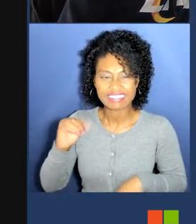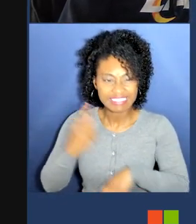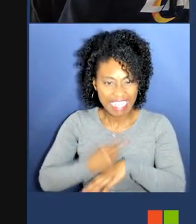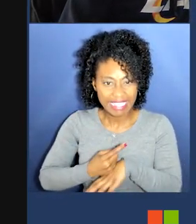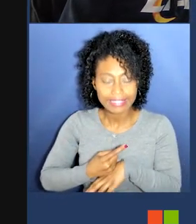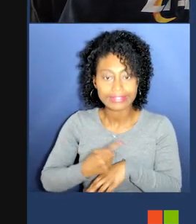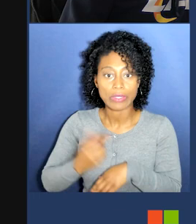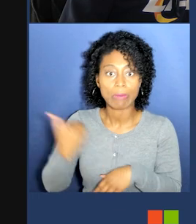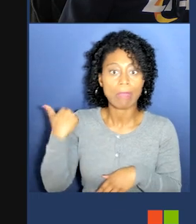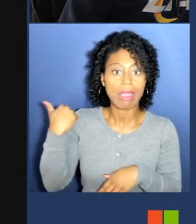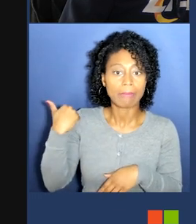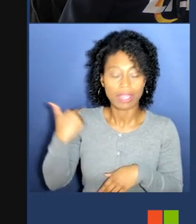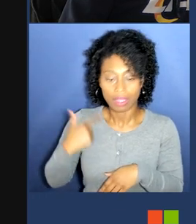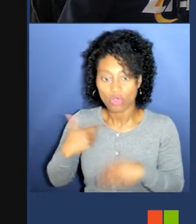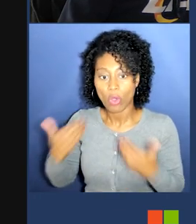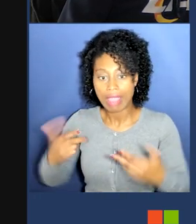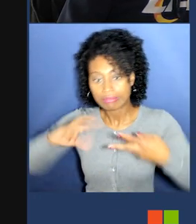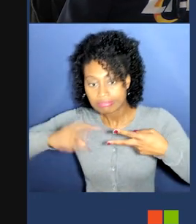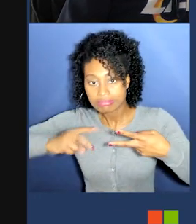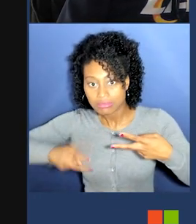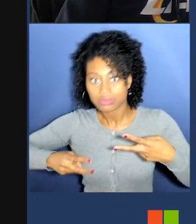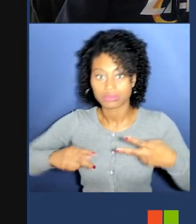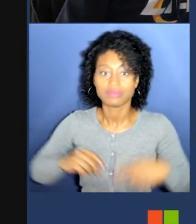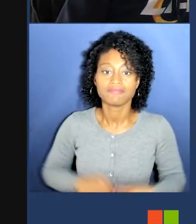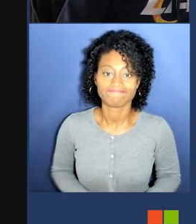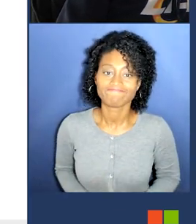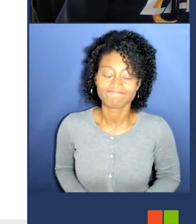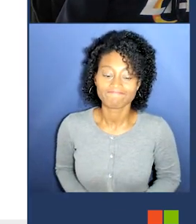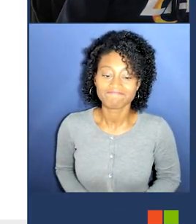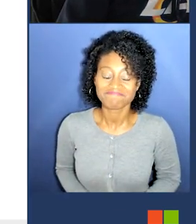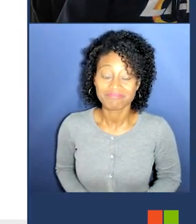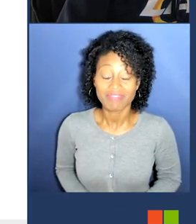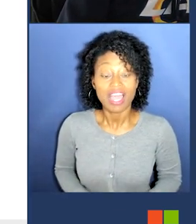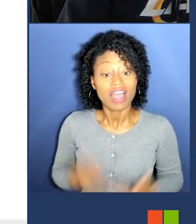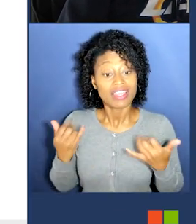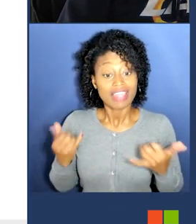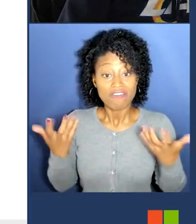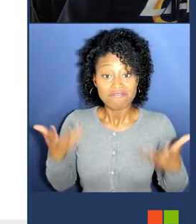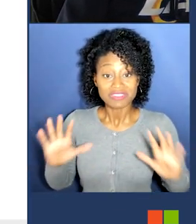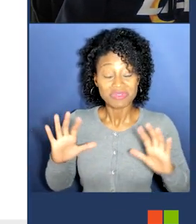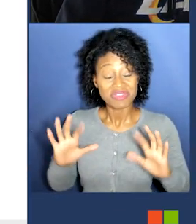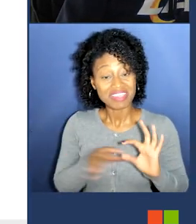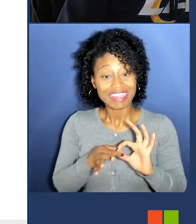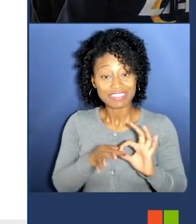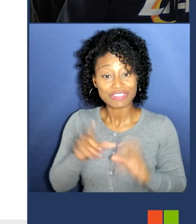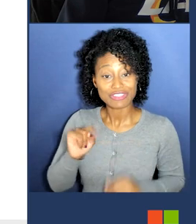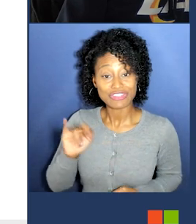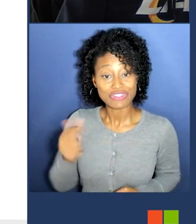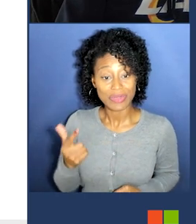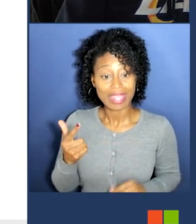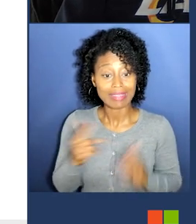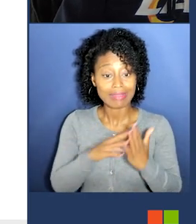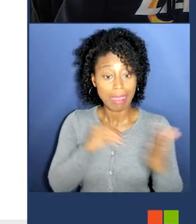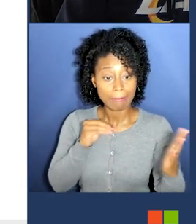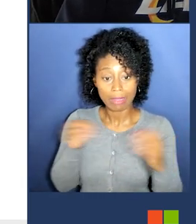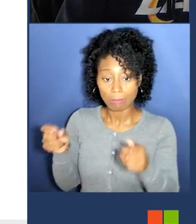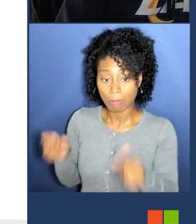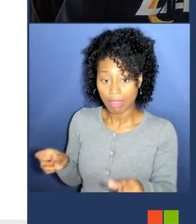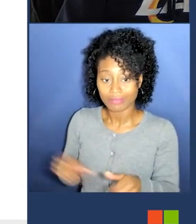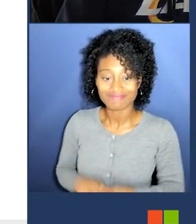that. All right, so now that we have a connection string, we would paste it in here. I'm not going to do